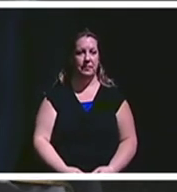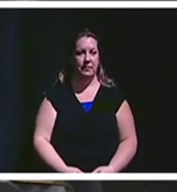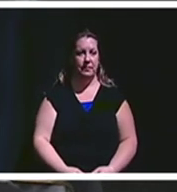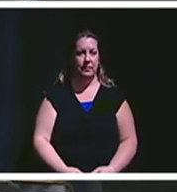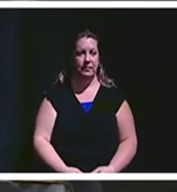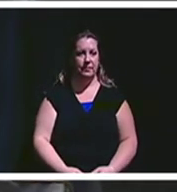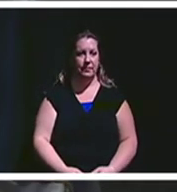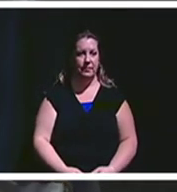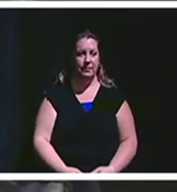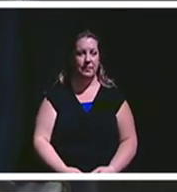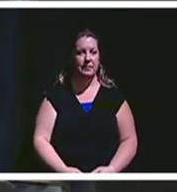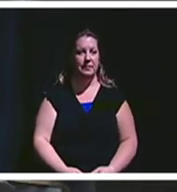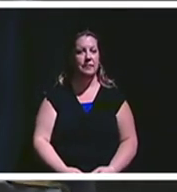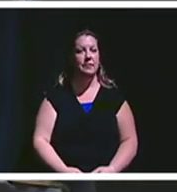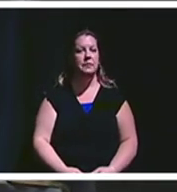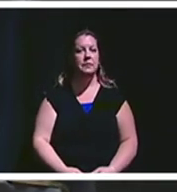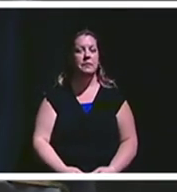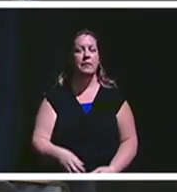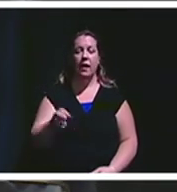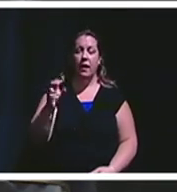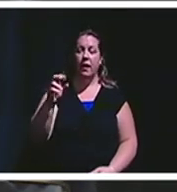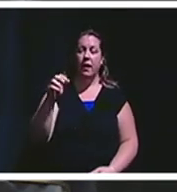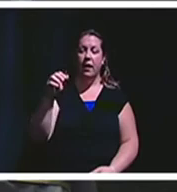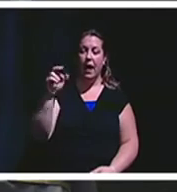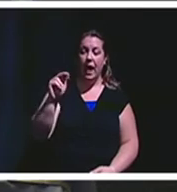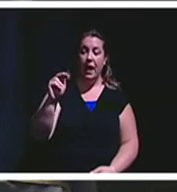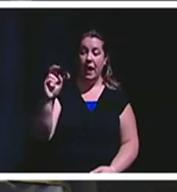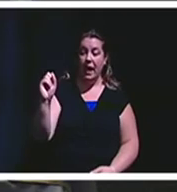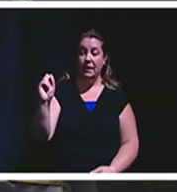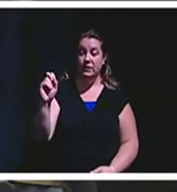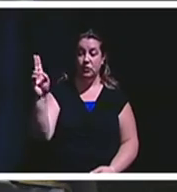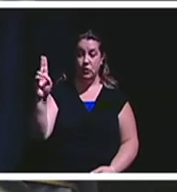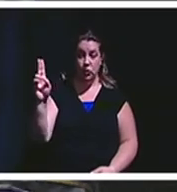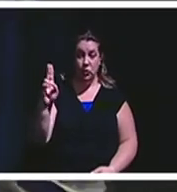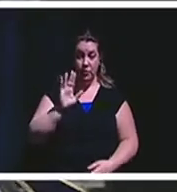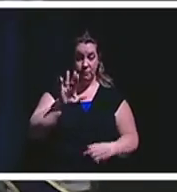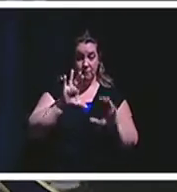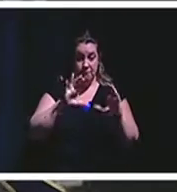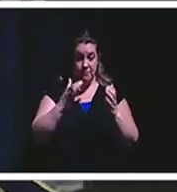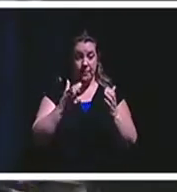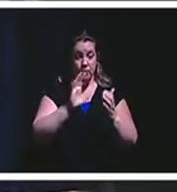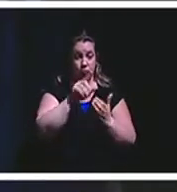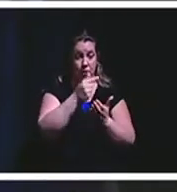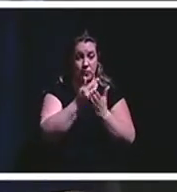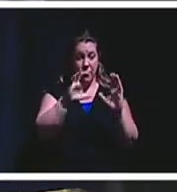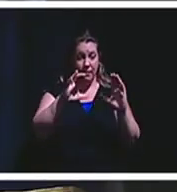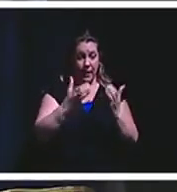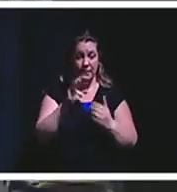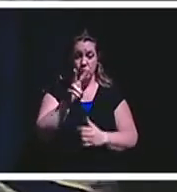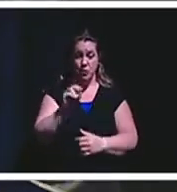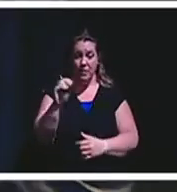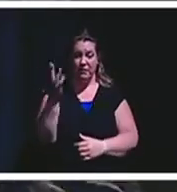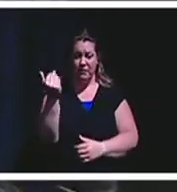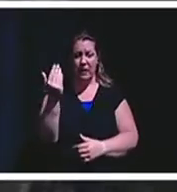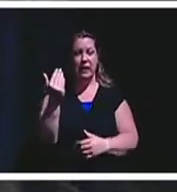class, NSU's class of 2015.